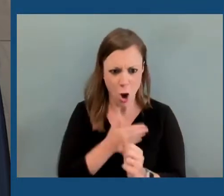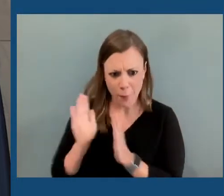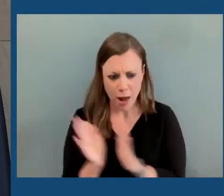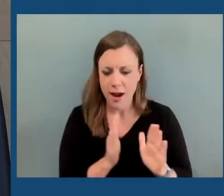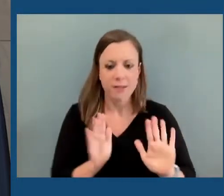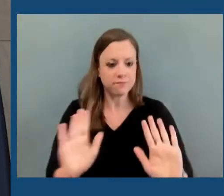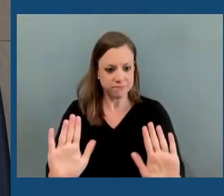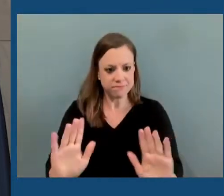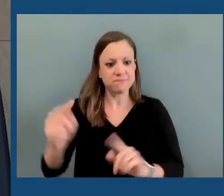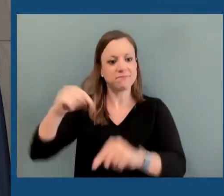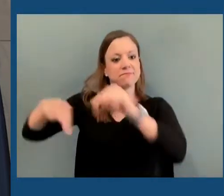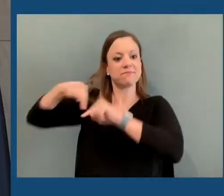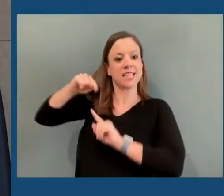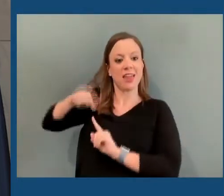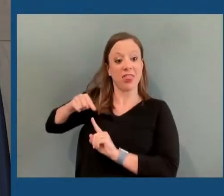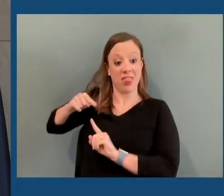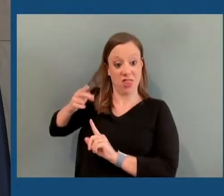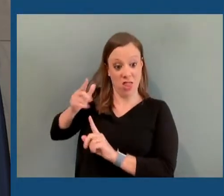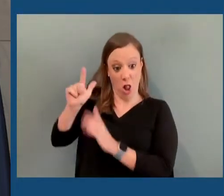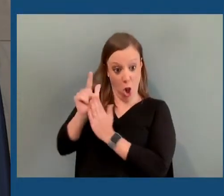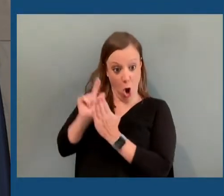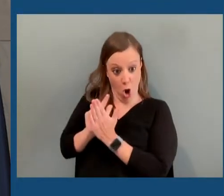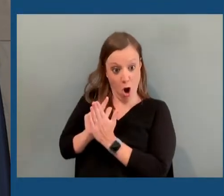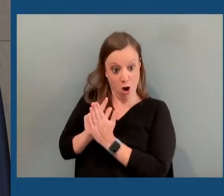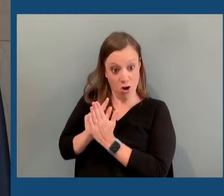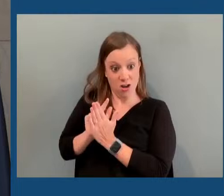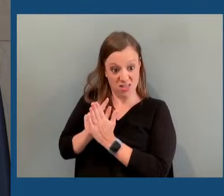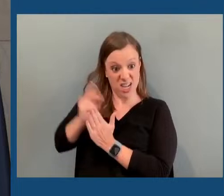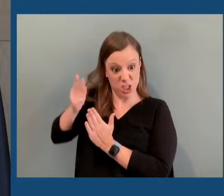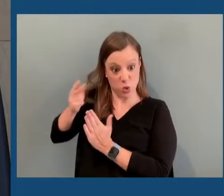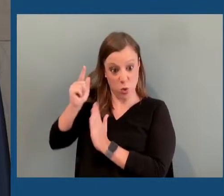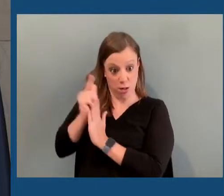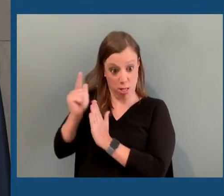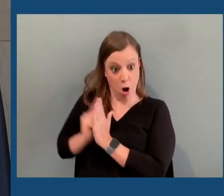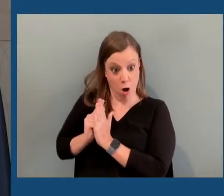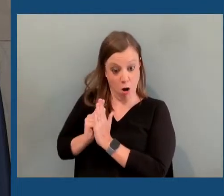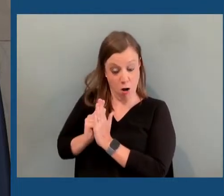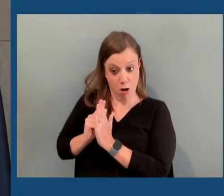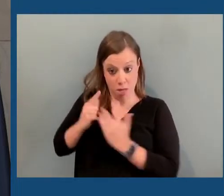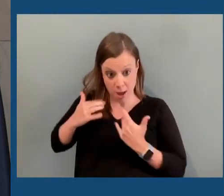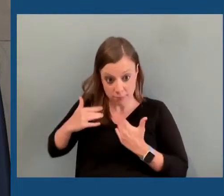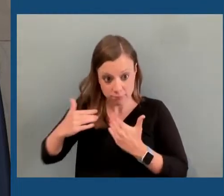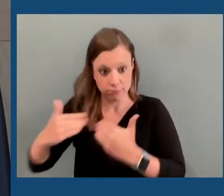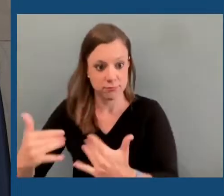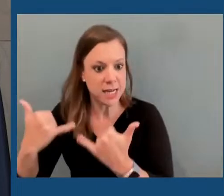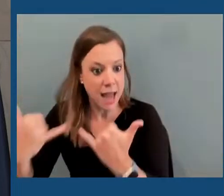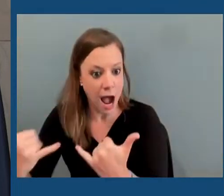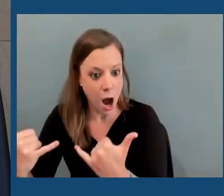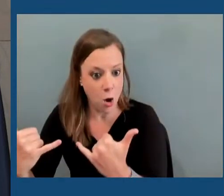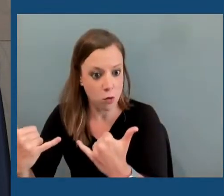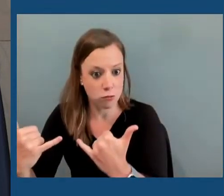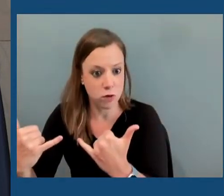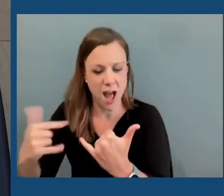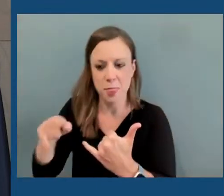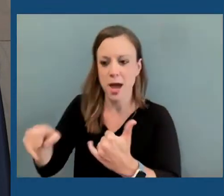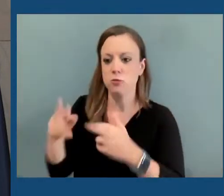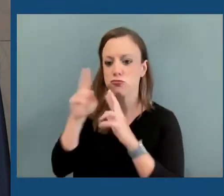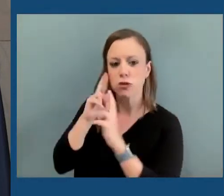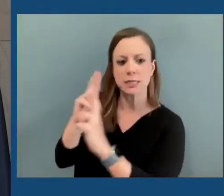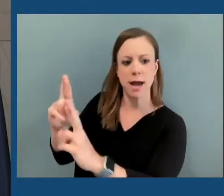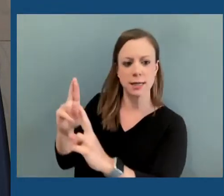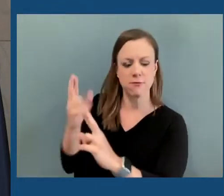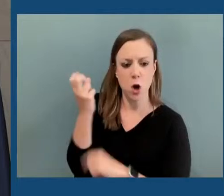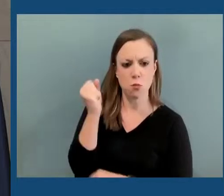history of it. I go back to where we are today, respectful protests over here, criminal